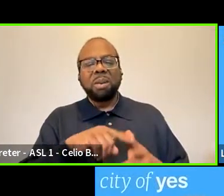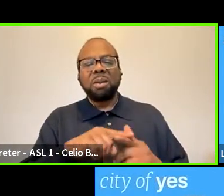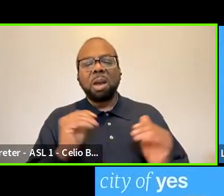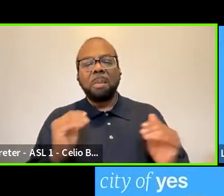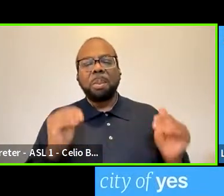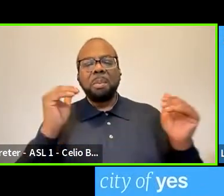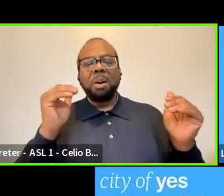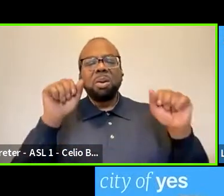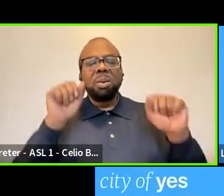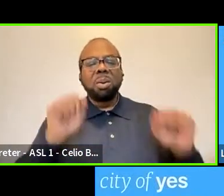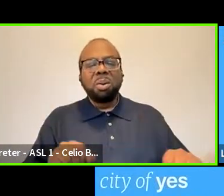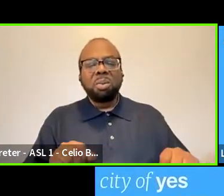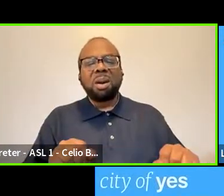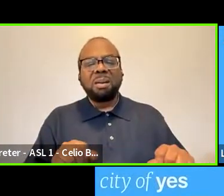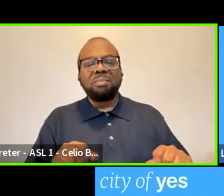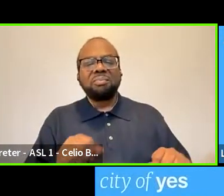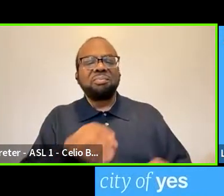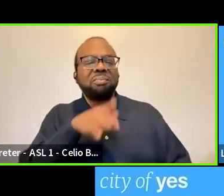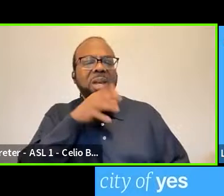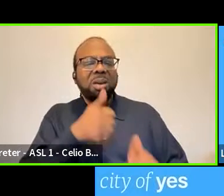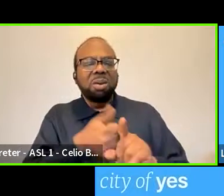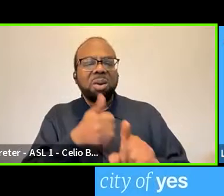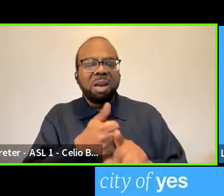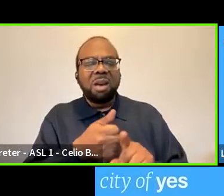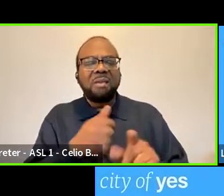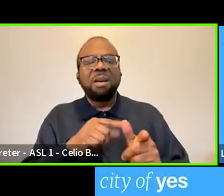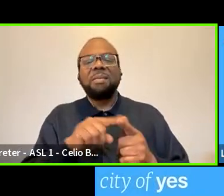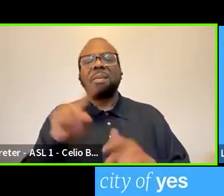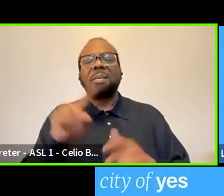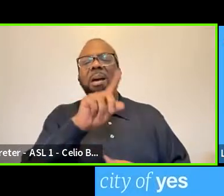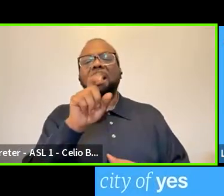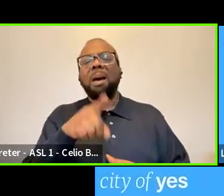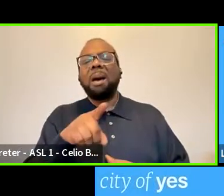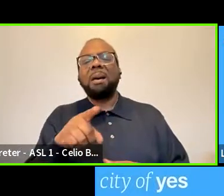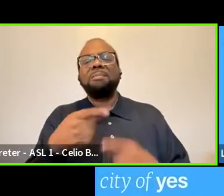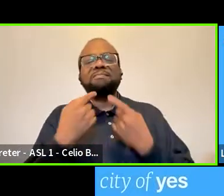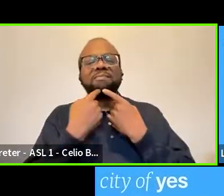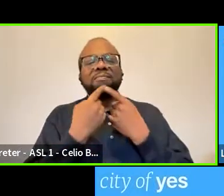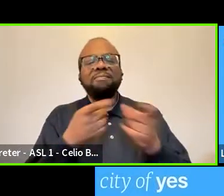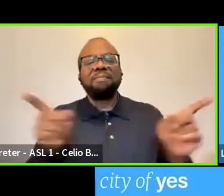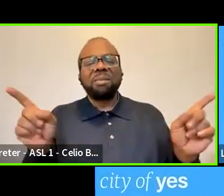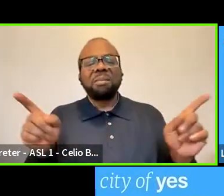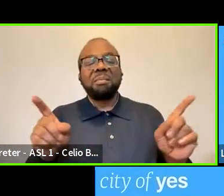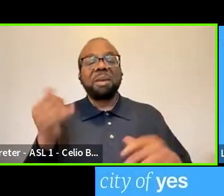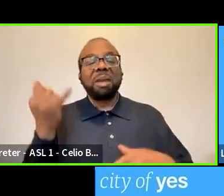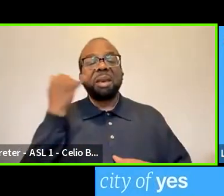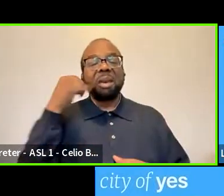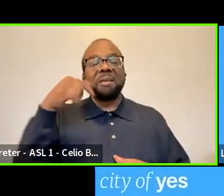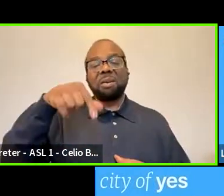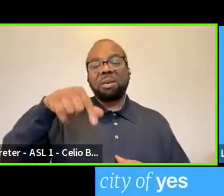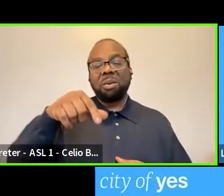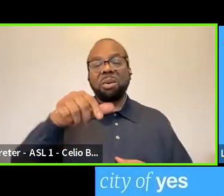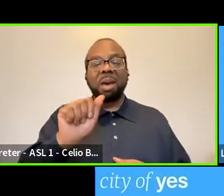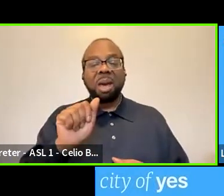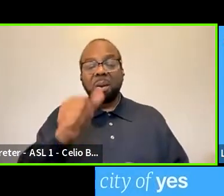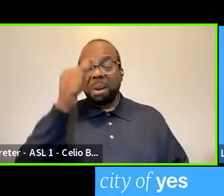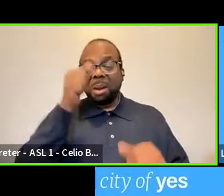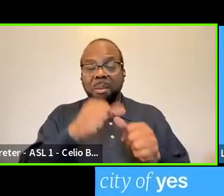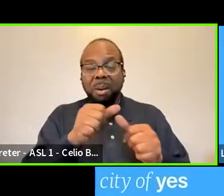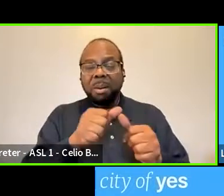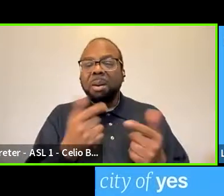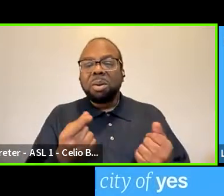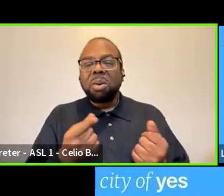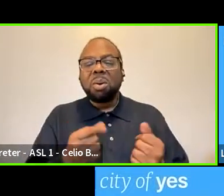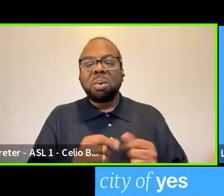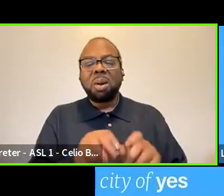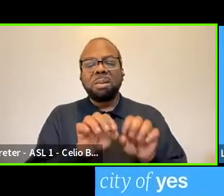to be able to unmute yourself and to ask the question out loud. To use the Q&A feature, again, remember just simply type